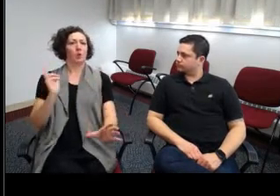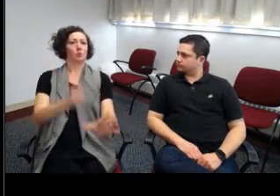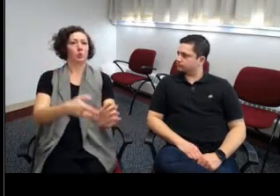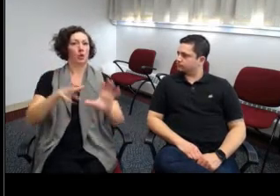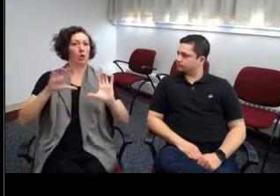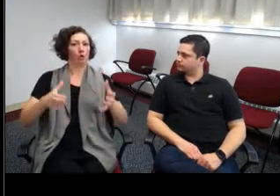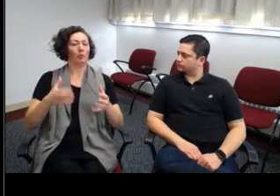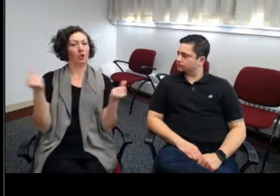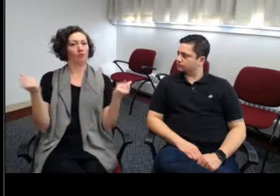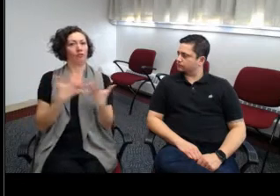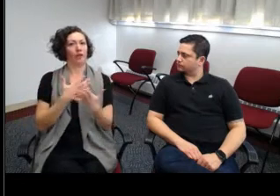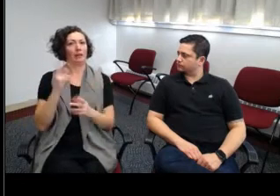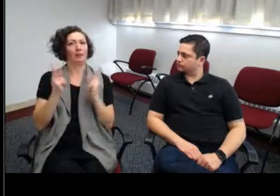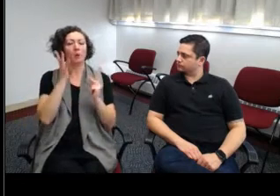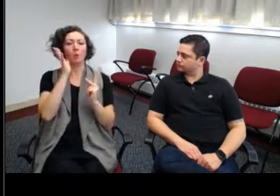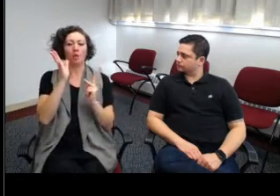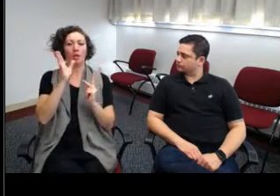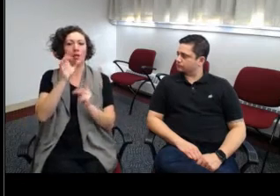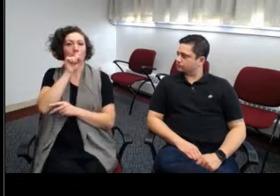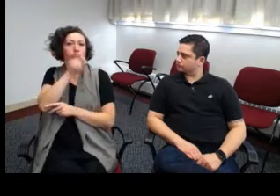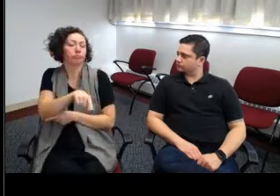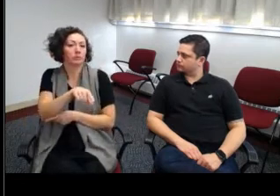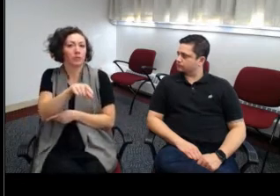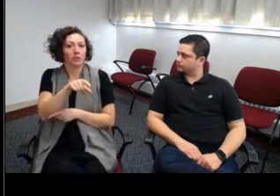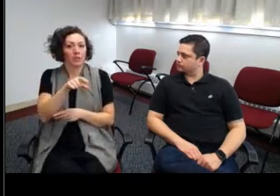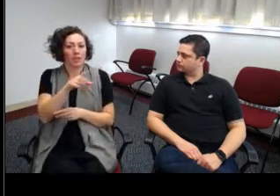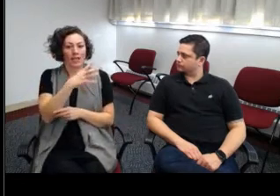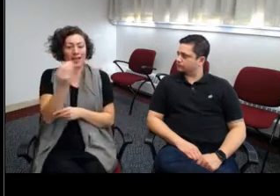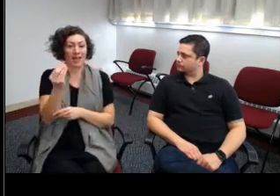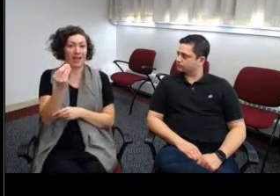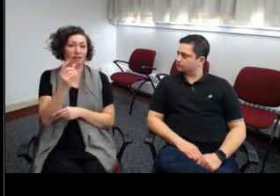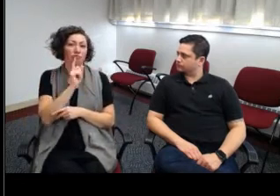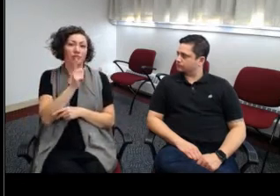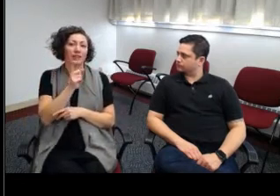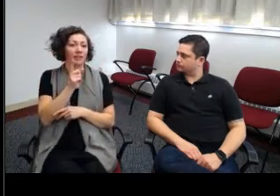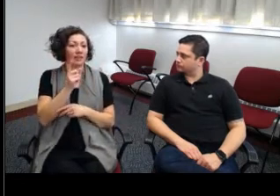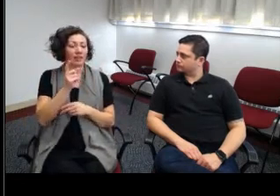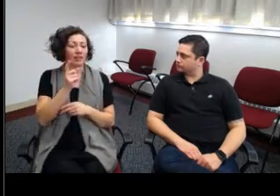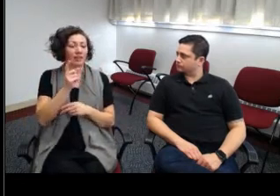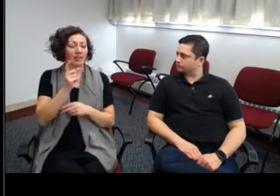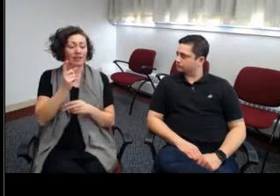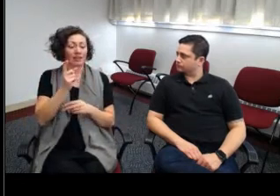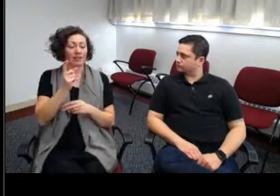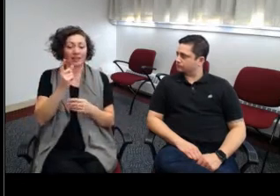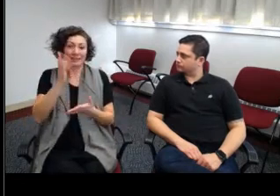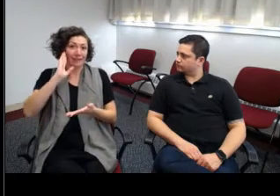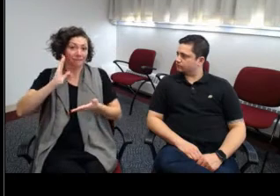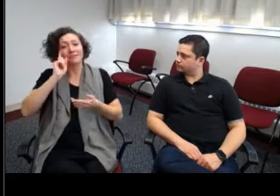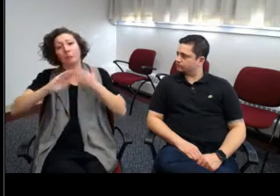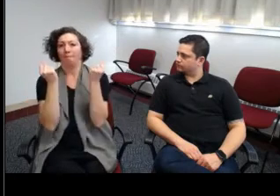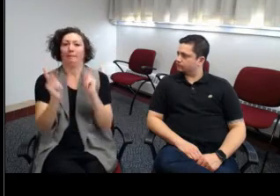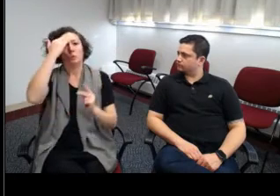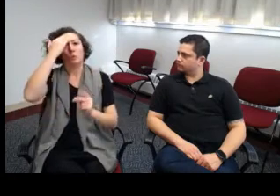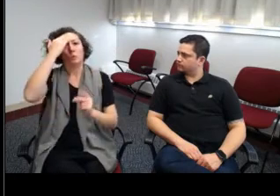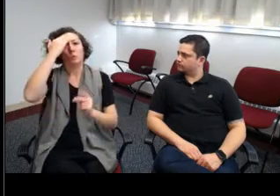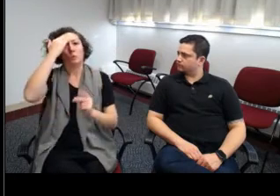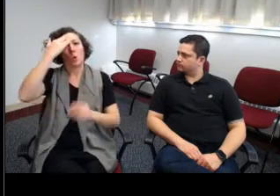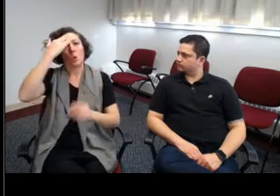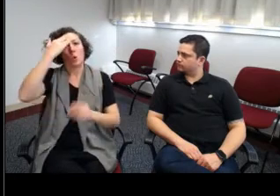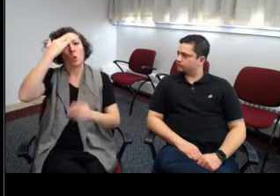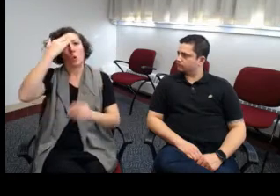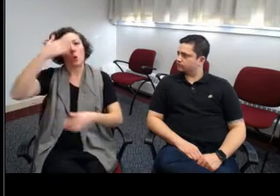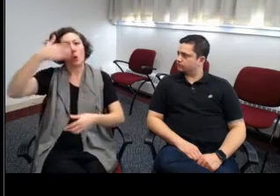A lot of people are concerned about joining the group because they are afraid that their private information will get